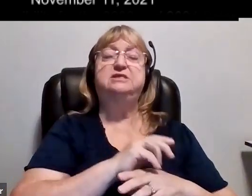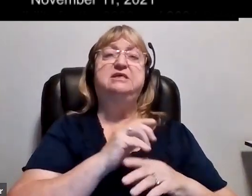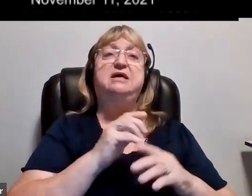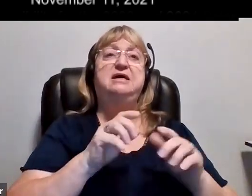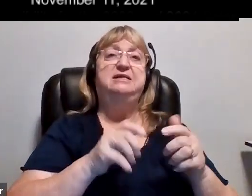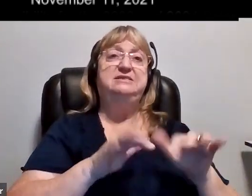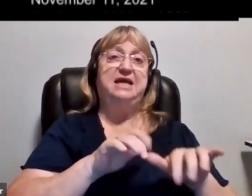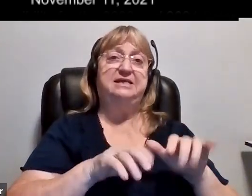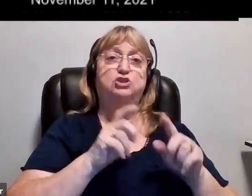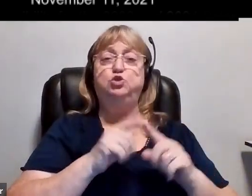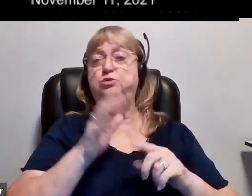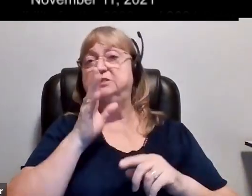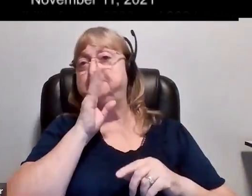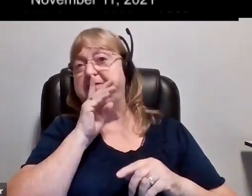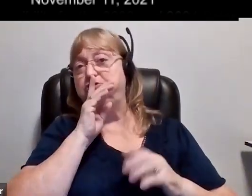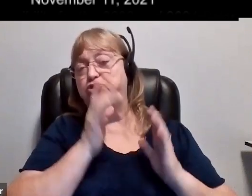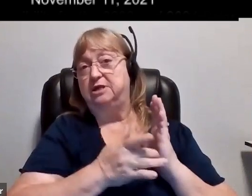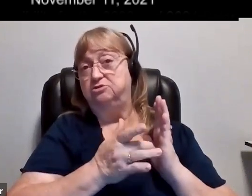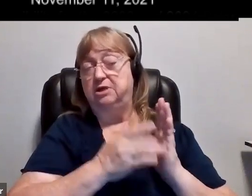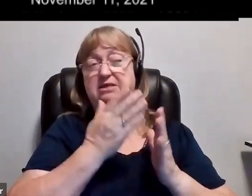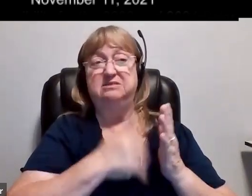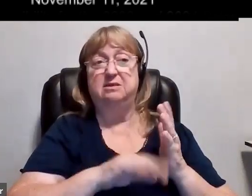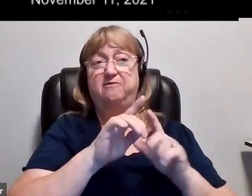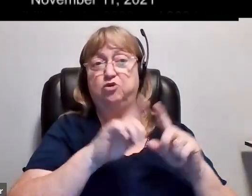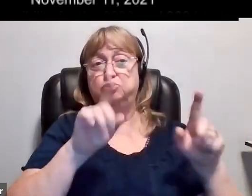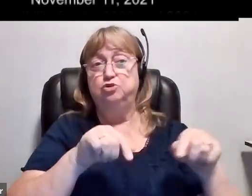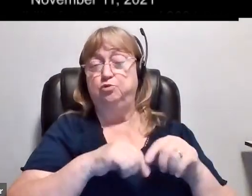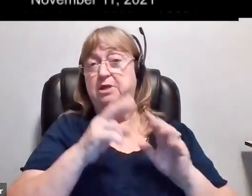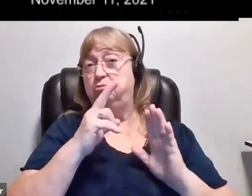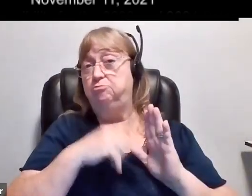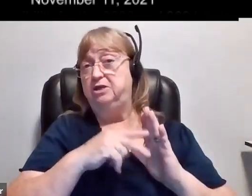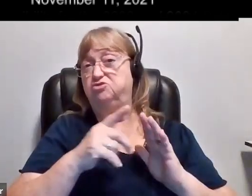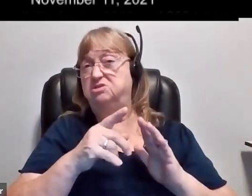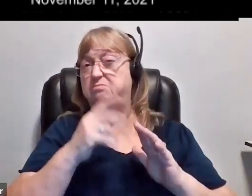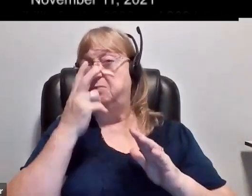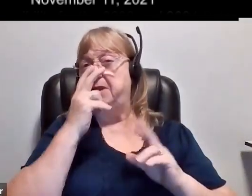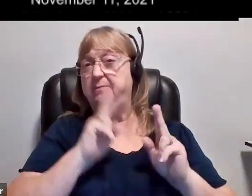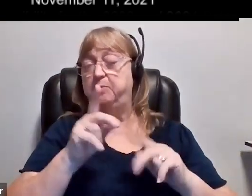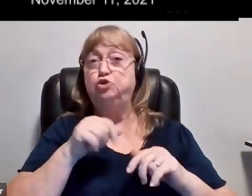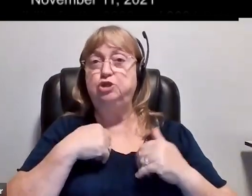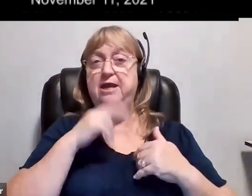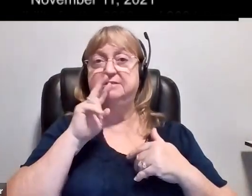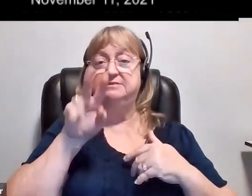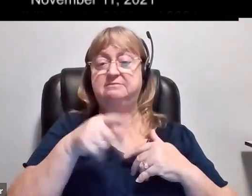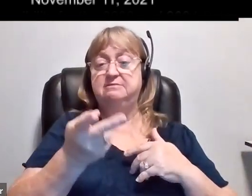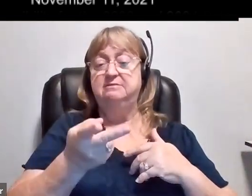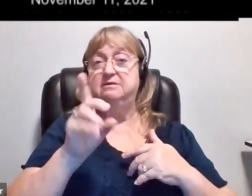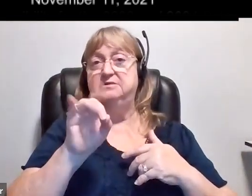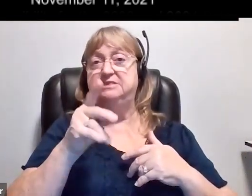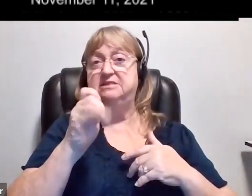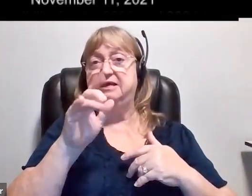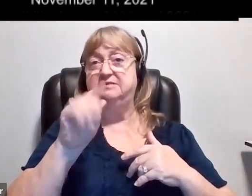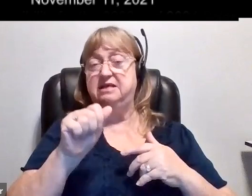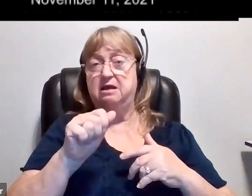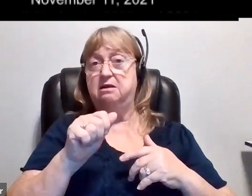text-to-speech technology, similar to screen readers that people who are blind use, because she has dyslexia, which makes it difficult, very slow to